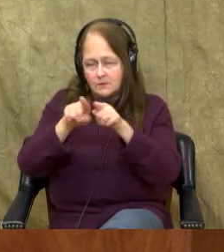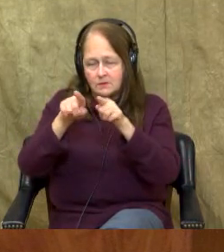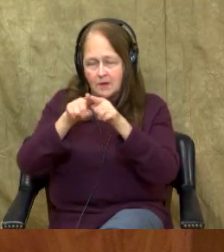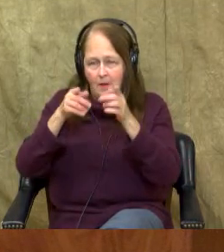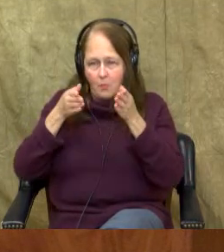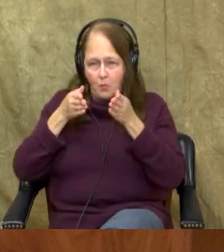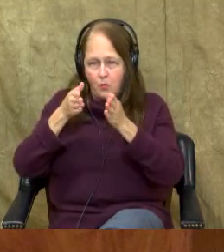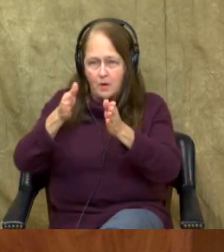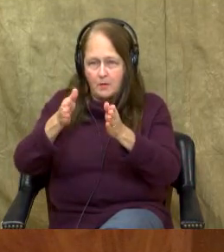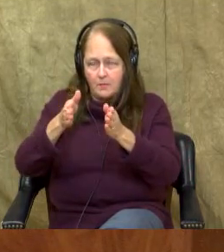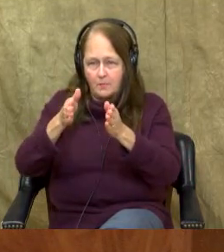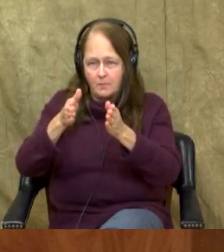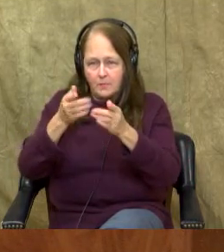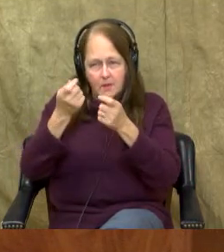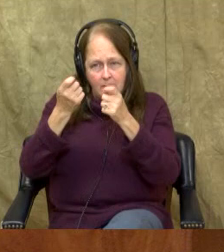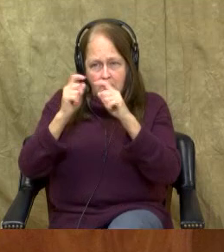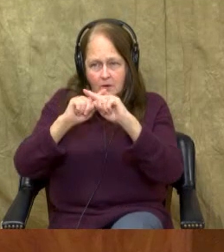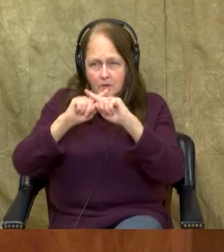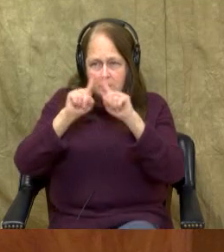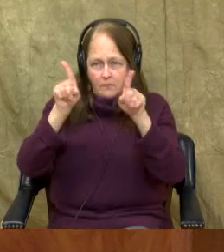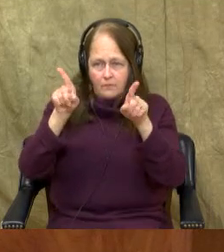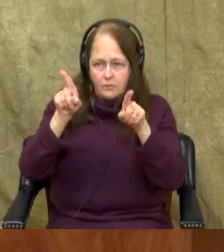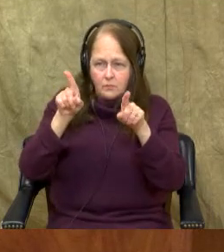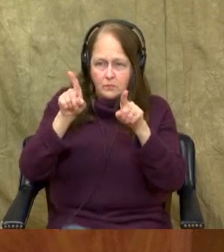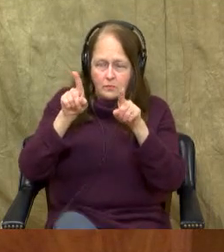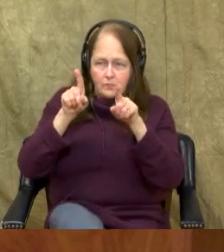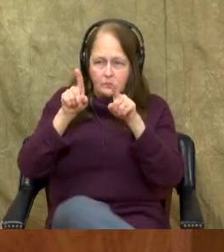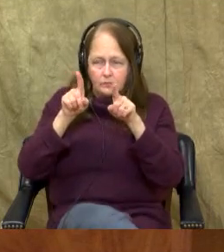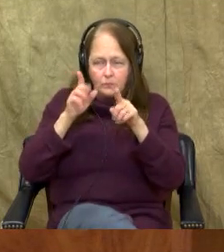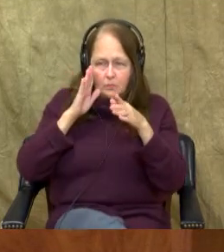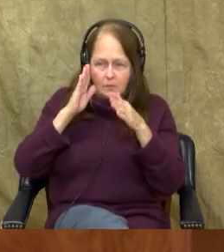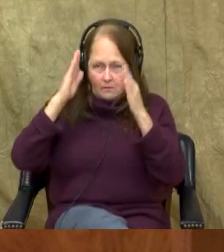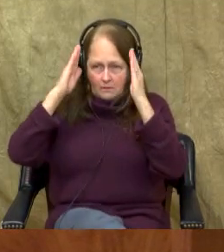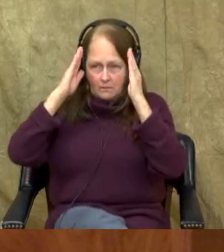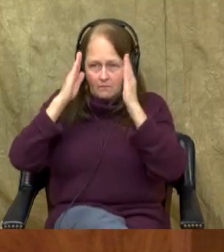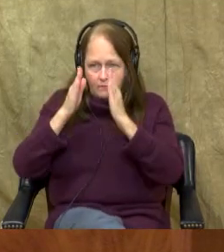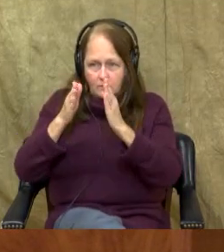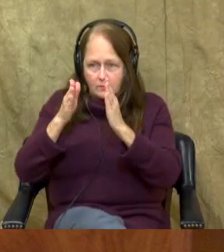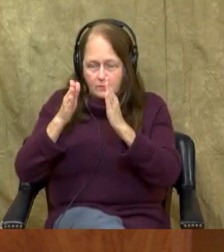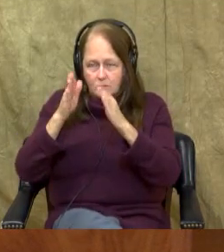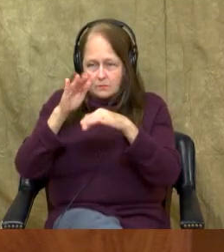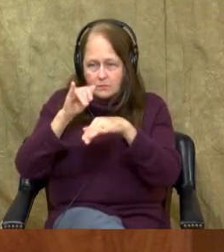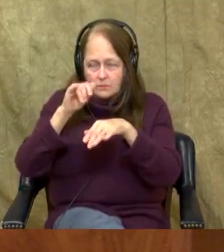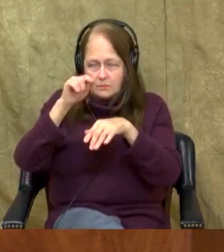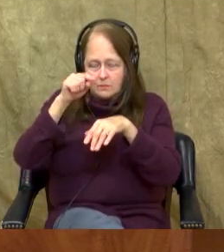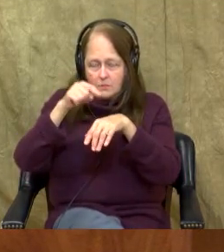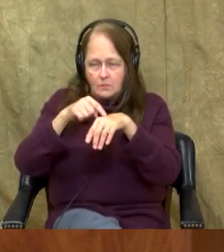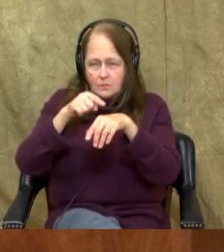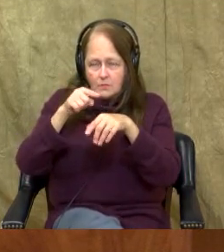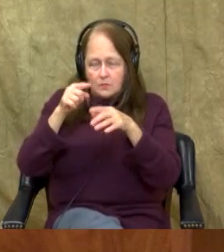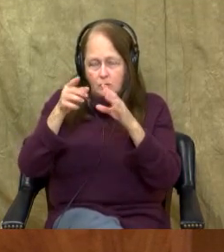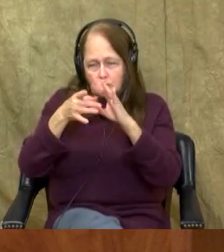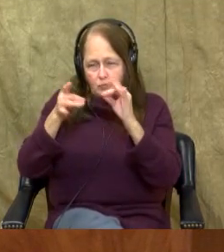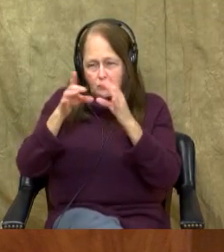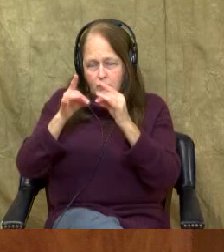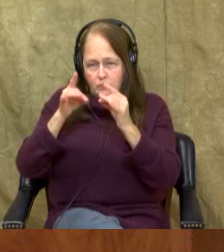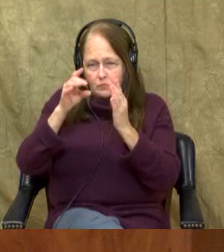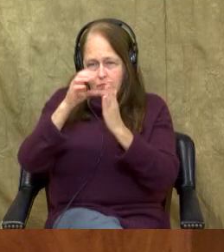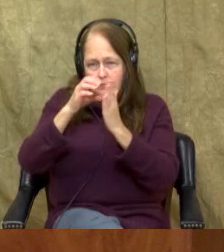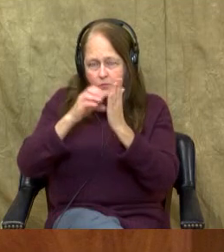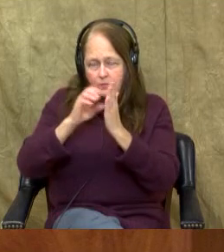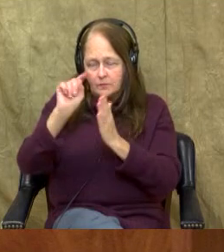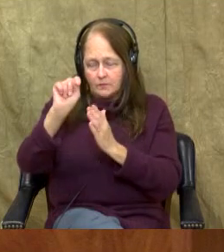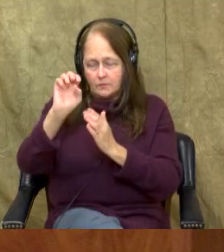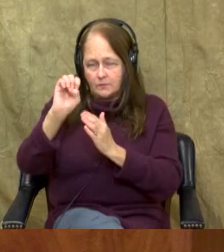way. We're going to do something a little bit differently, but we're still focused on analyzing this text for the overall structure for